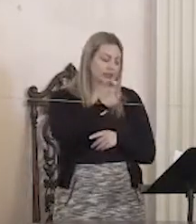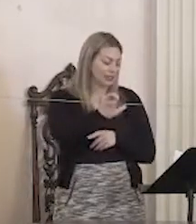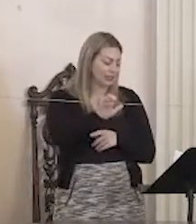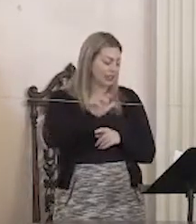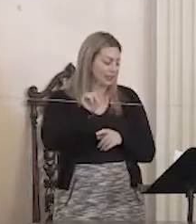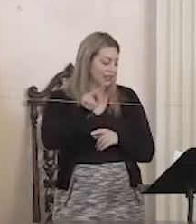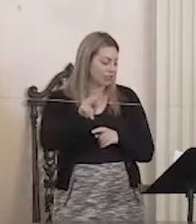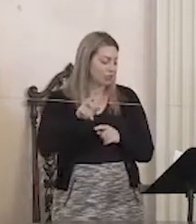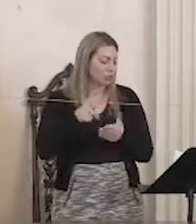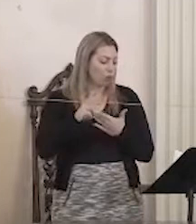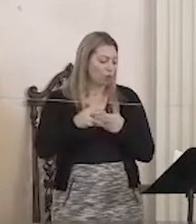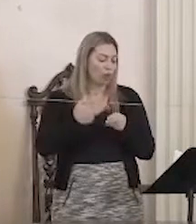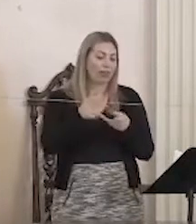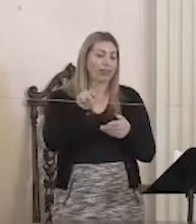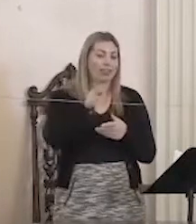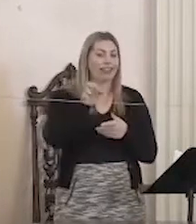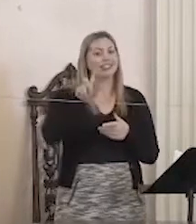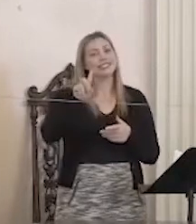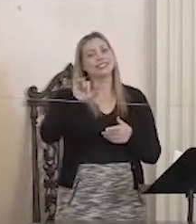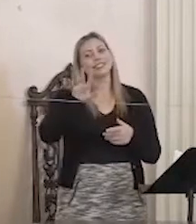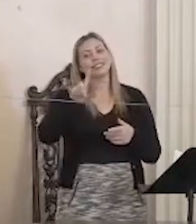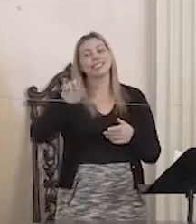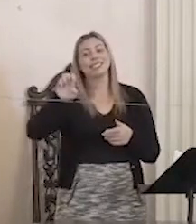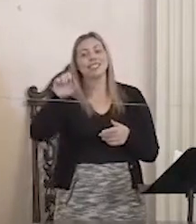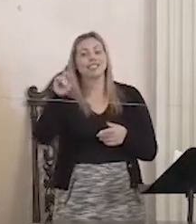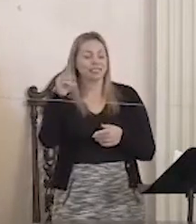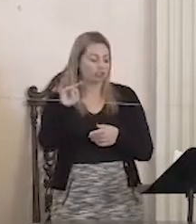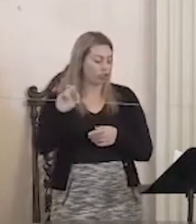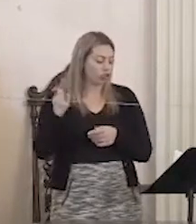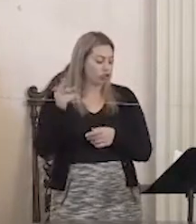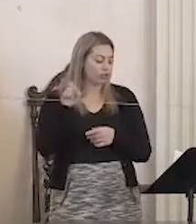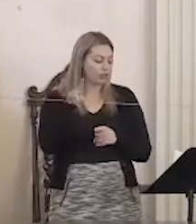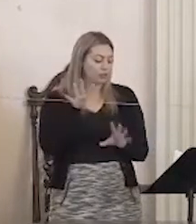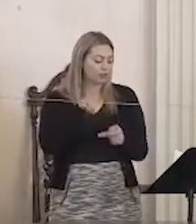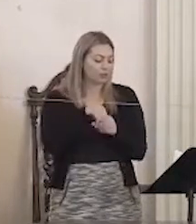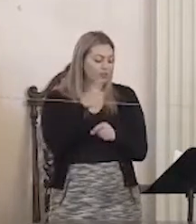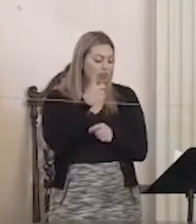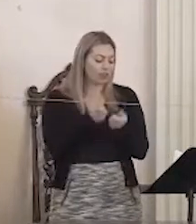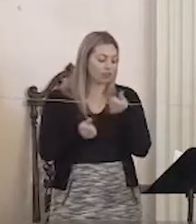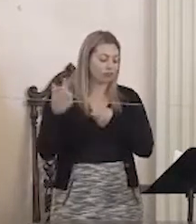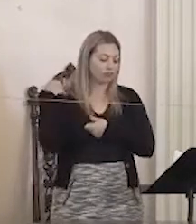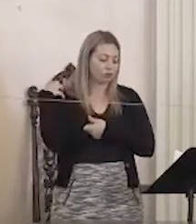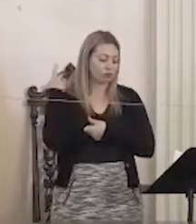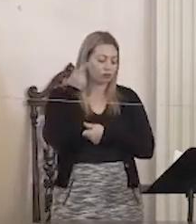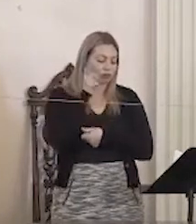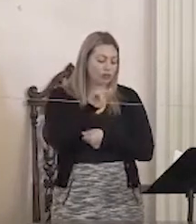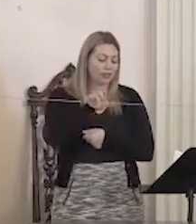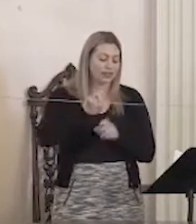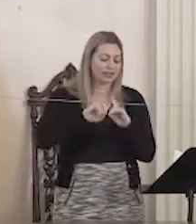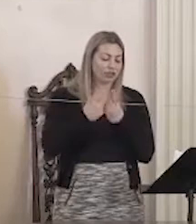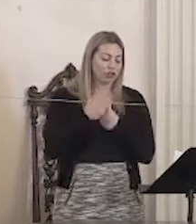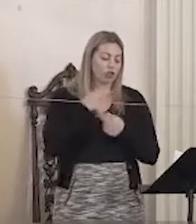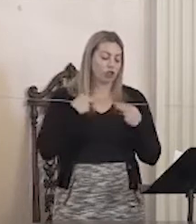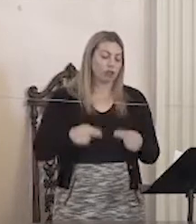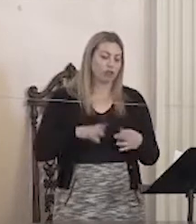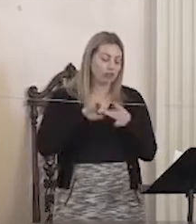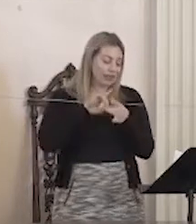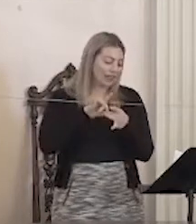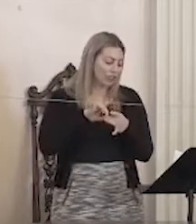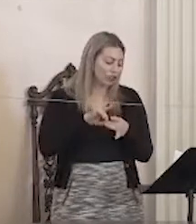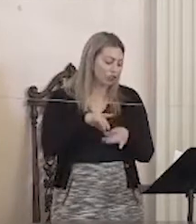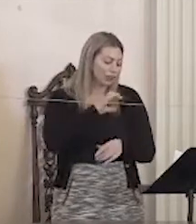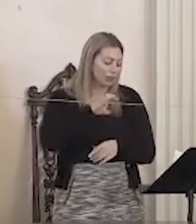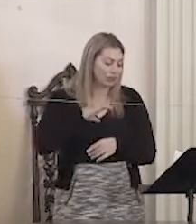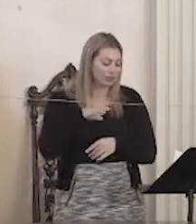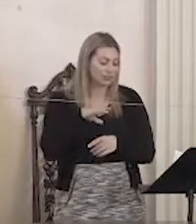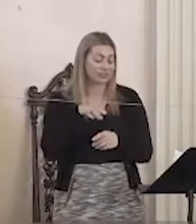was appointed chair of the district's Human Relations Commission. In 1976, he was named Washingtonian